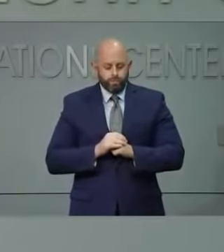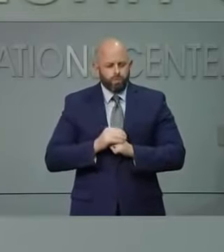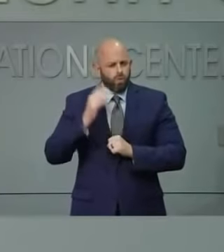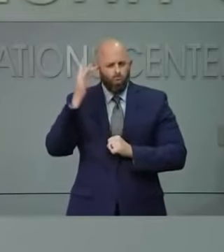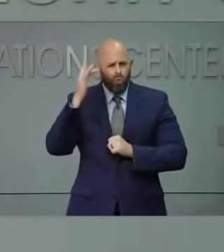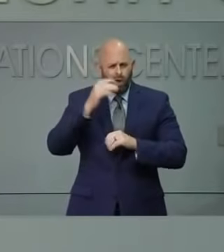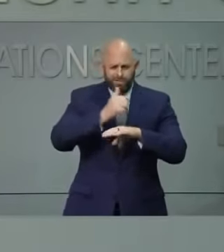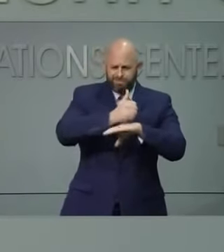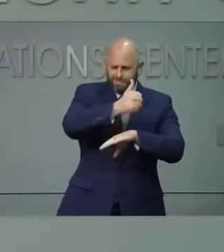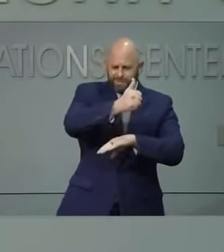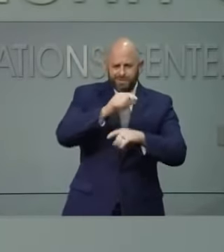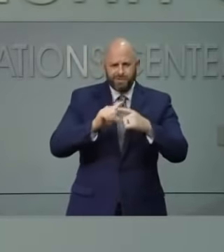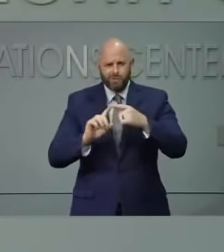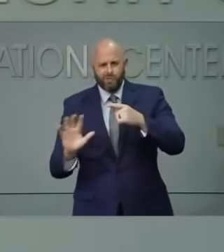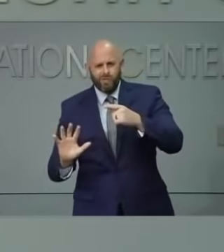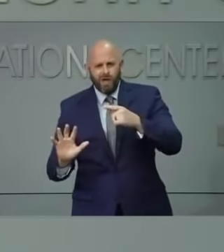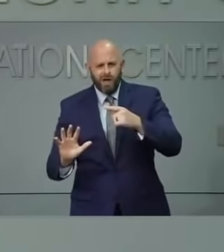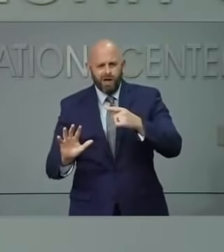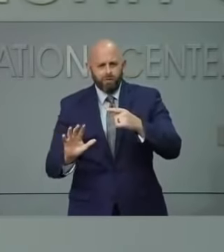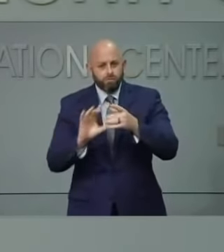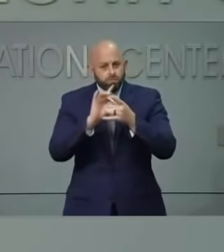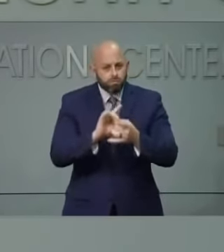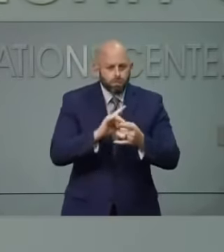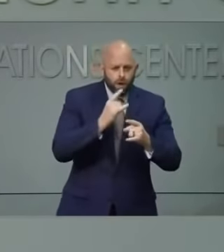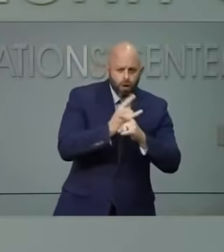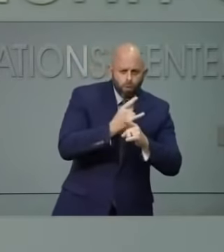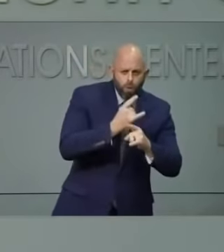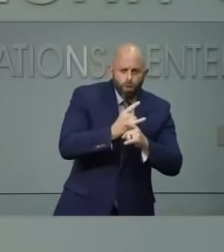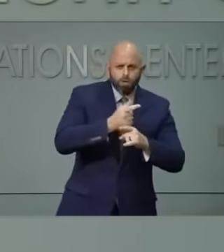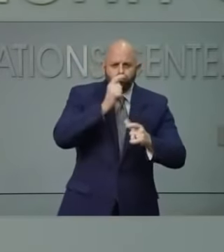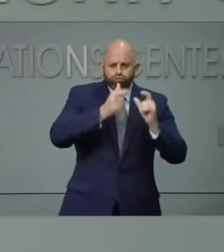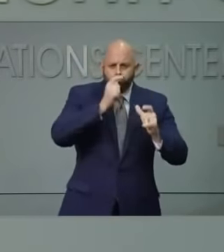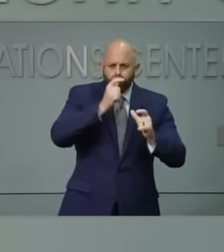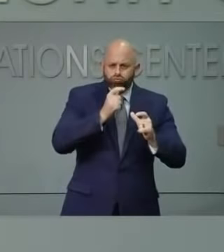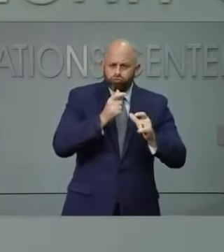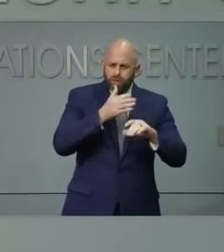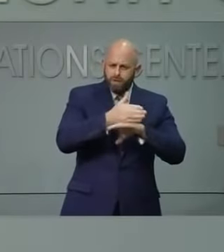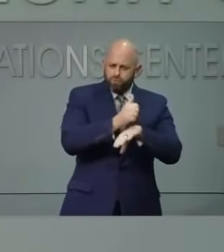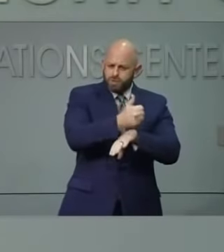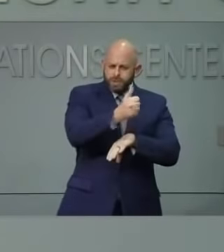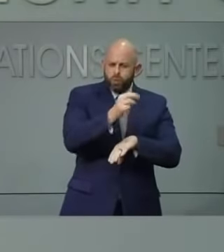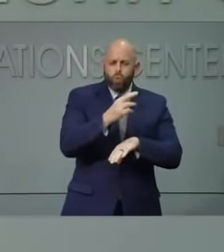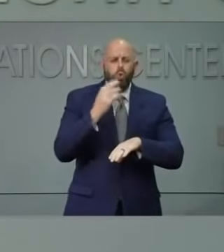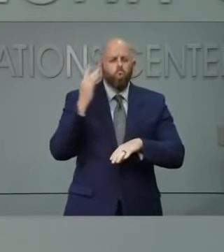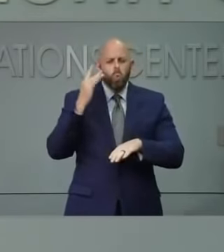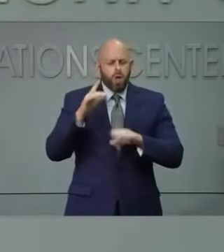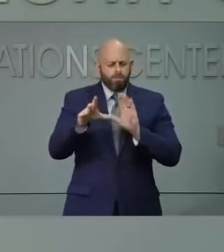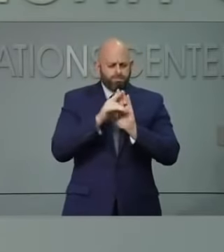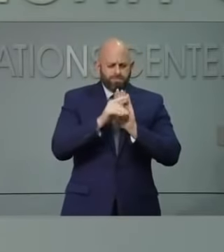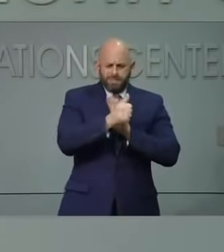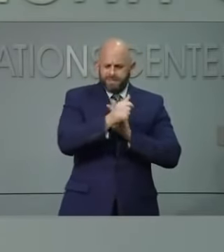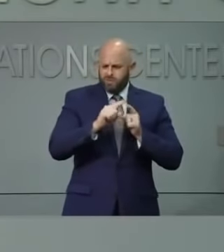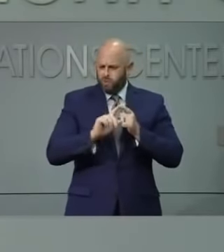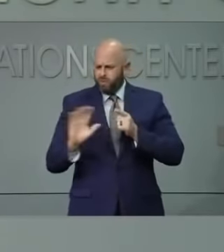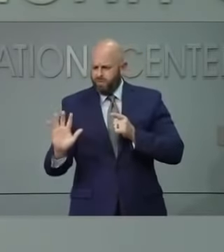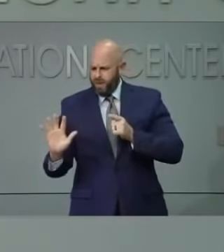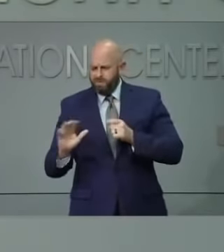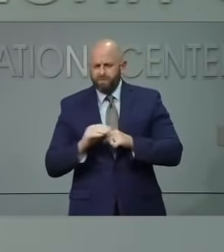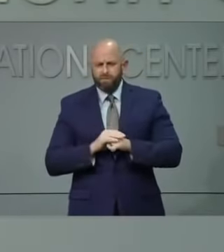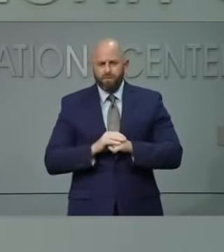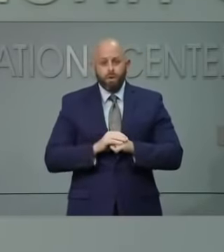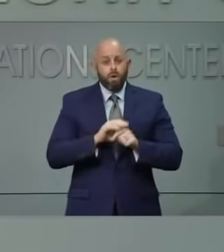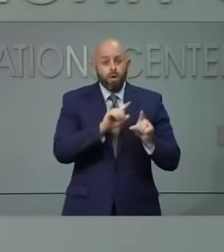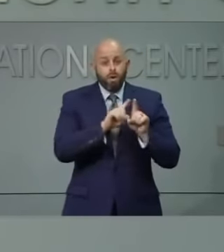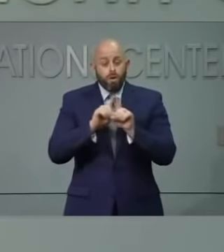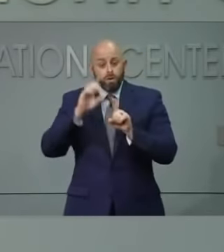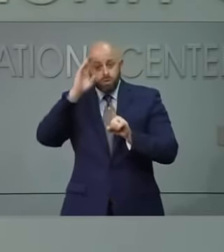alcohol consumption as a factor in those businesses? And then with this order, reading it through really quickly, it goes until January 8th, which